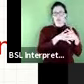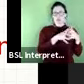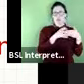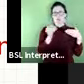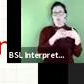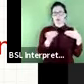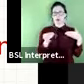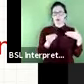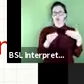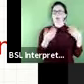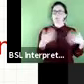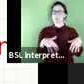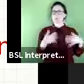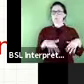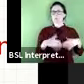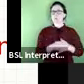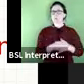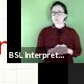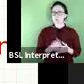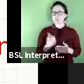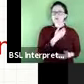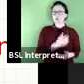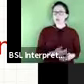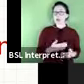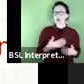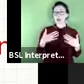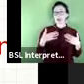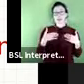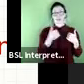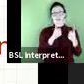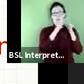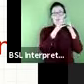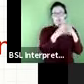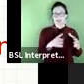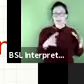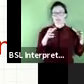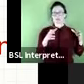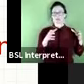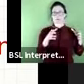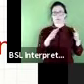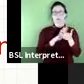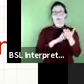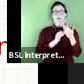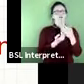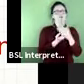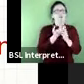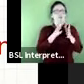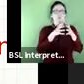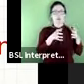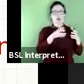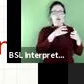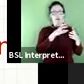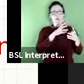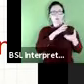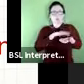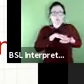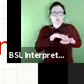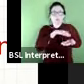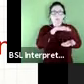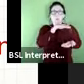Chinese wealthization is a process of new wealth accumulation